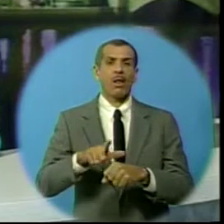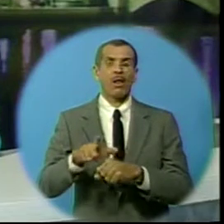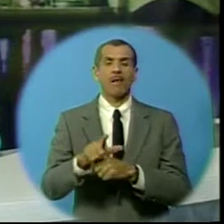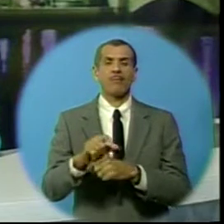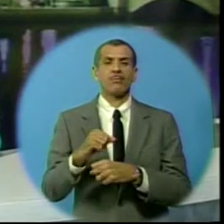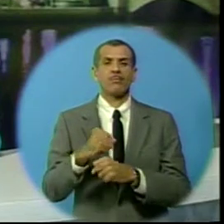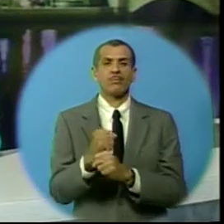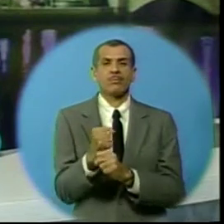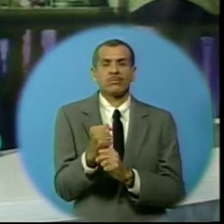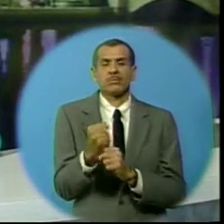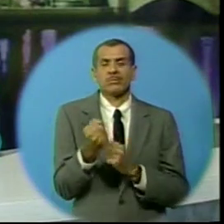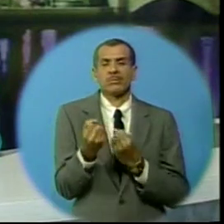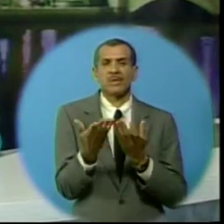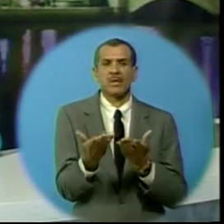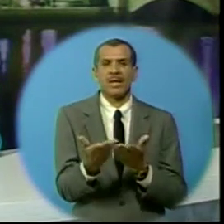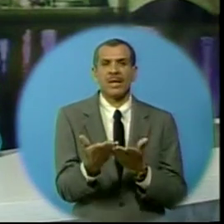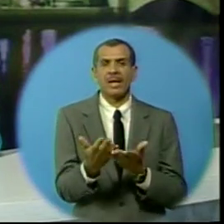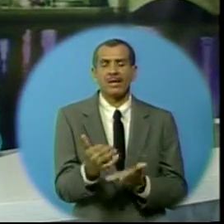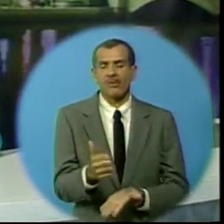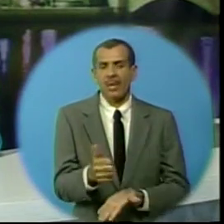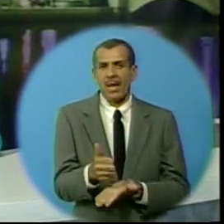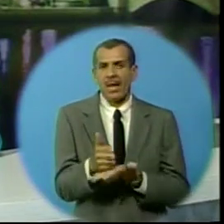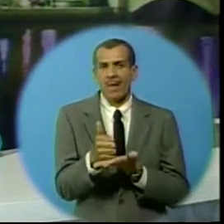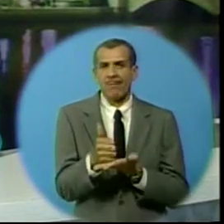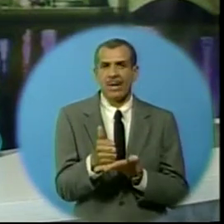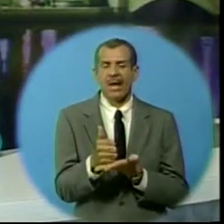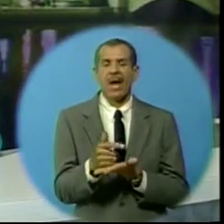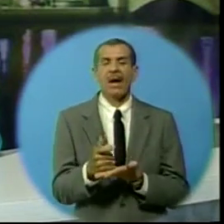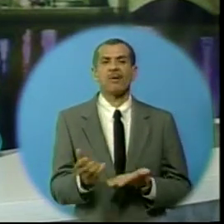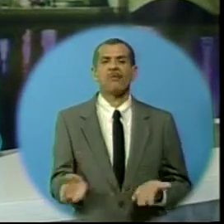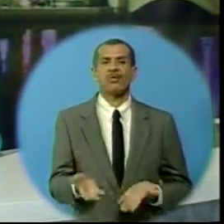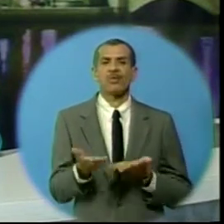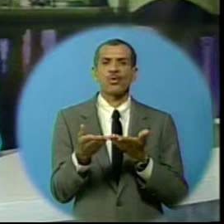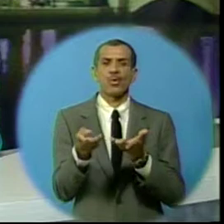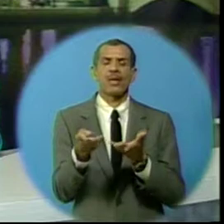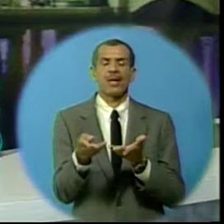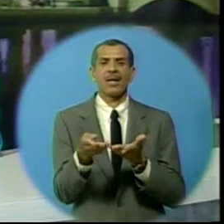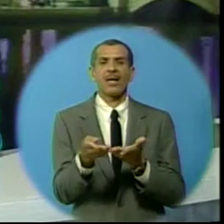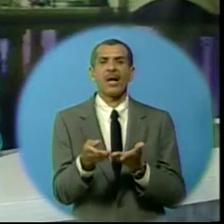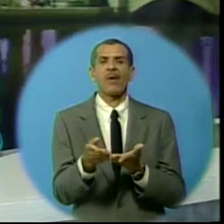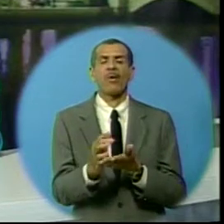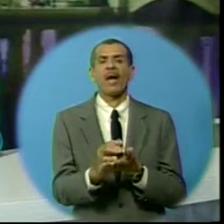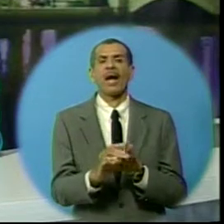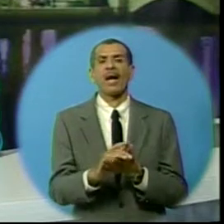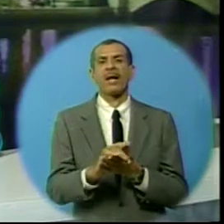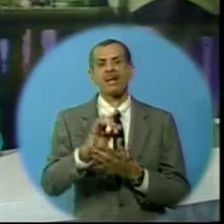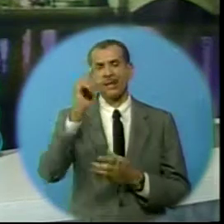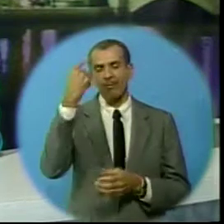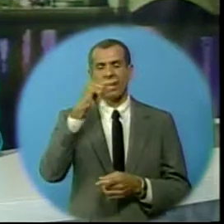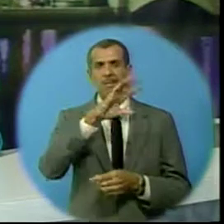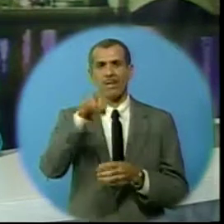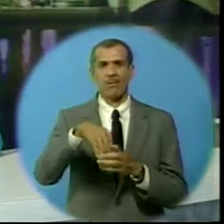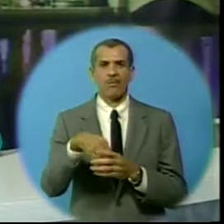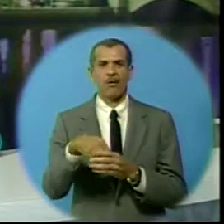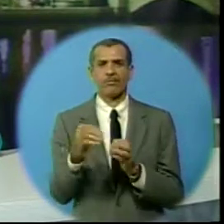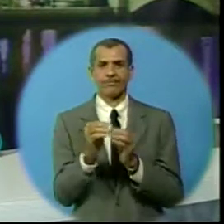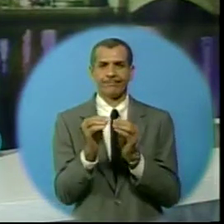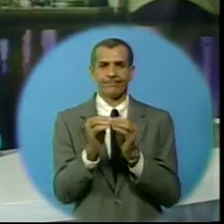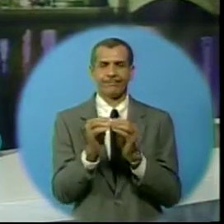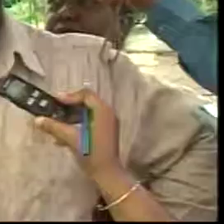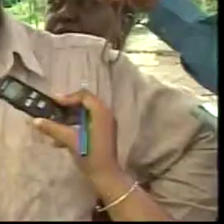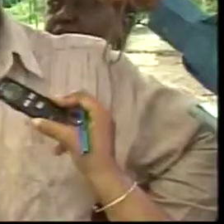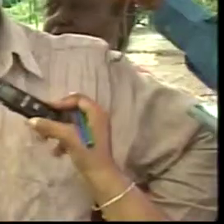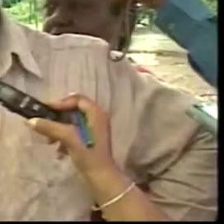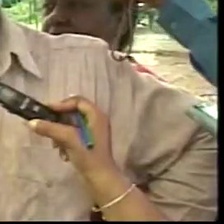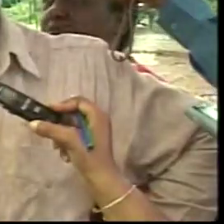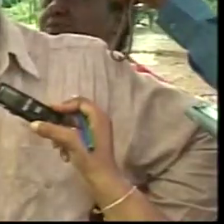of the market, he said, in addition to creating the enabling environment, the state can play a more direct role.